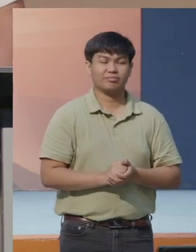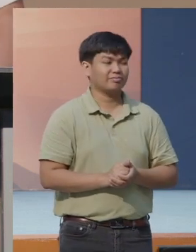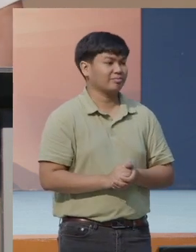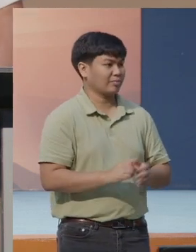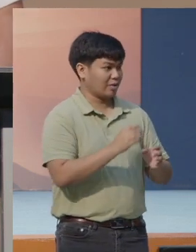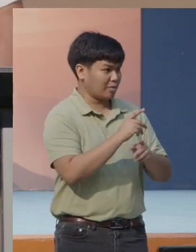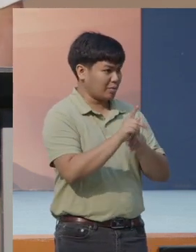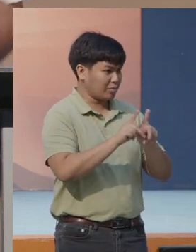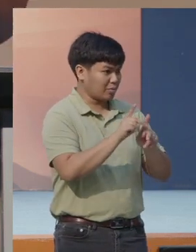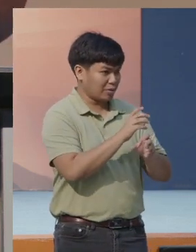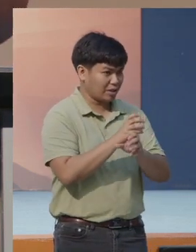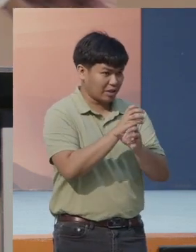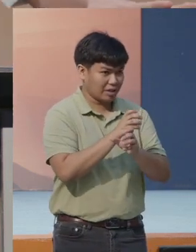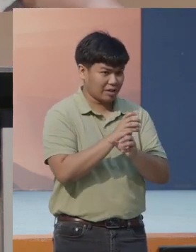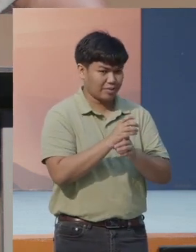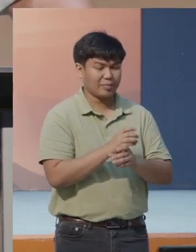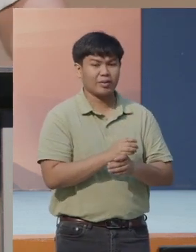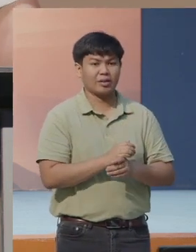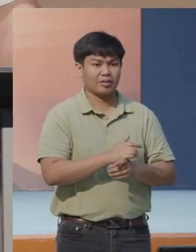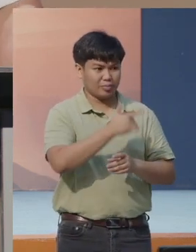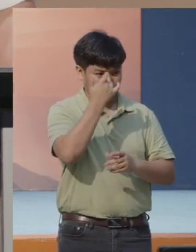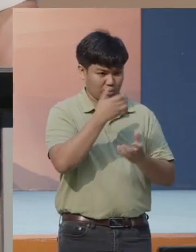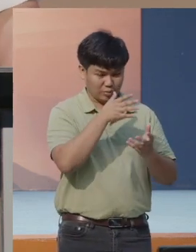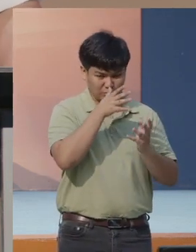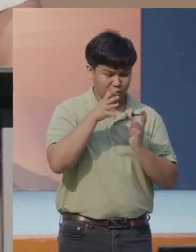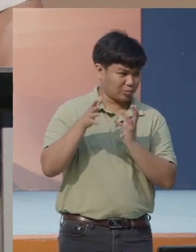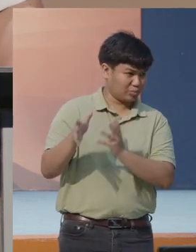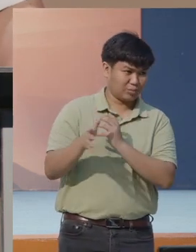for. Because you set aside